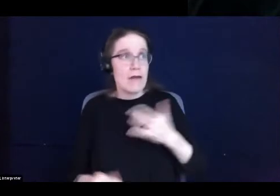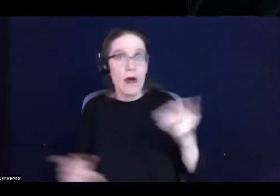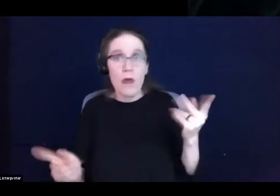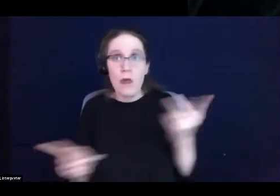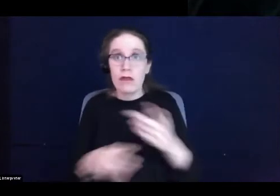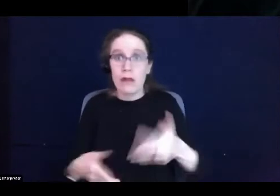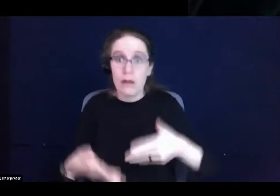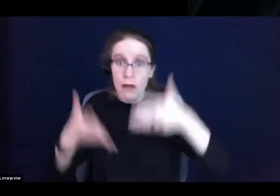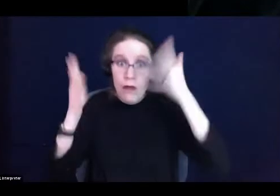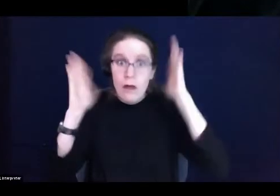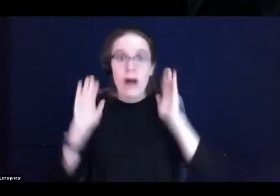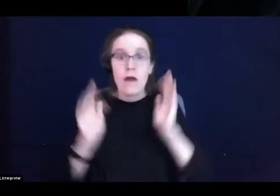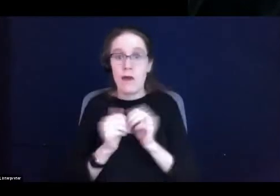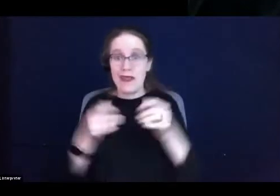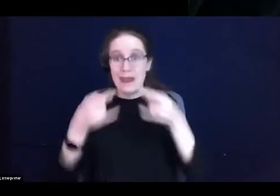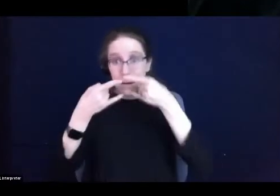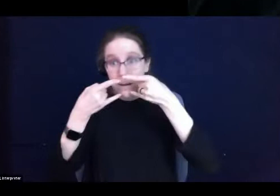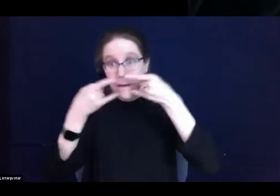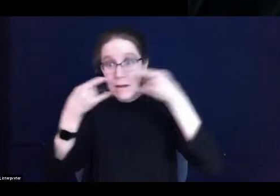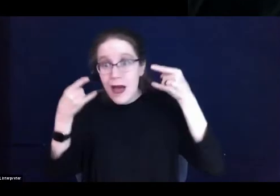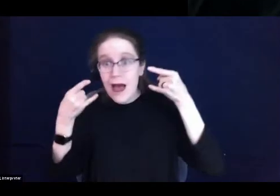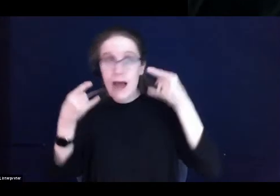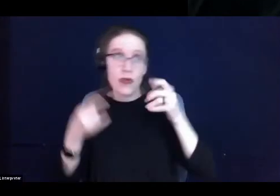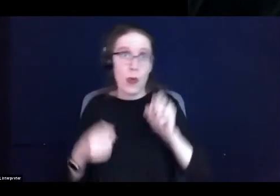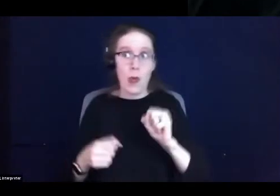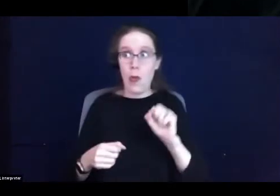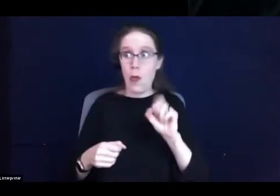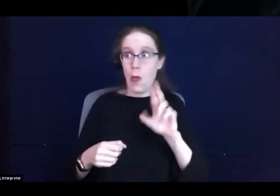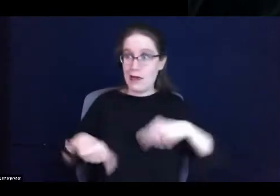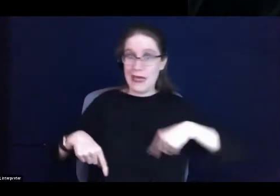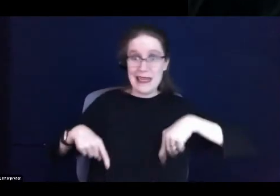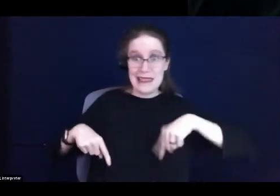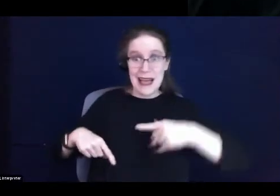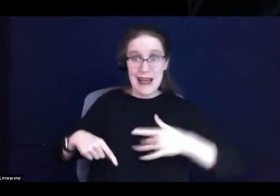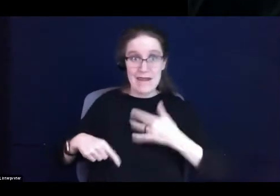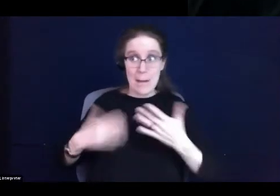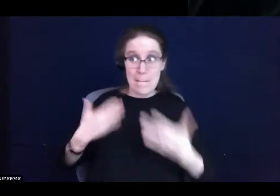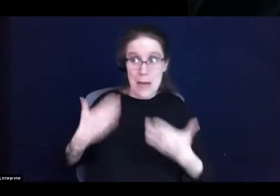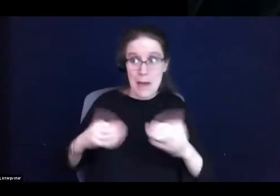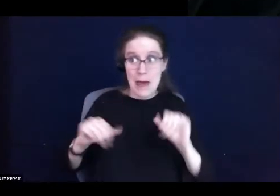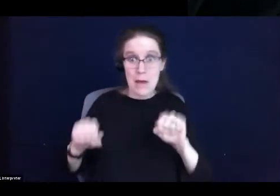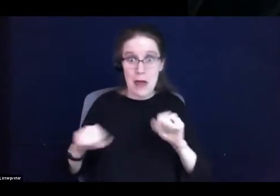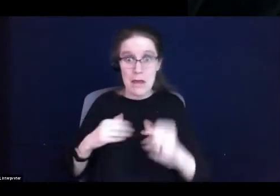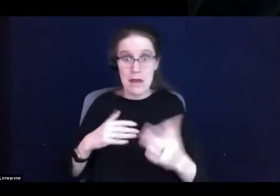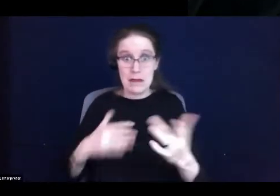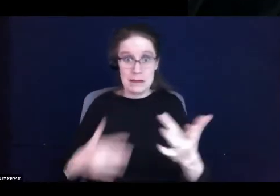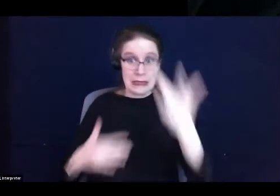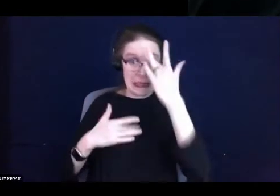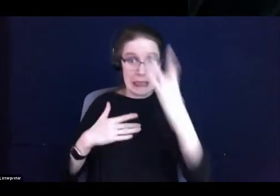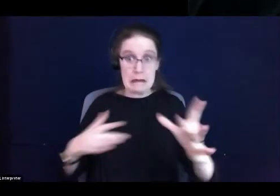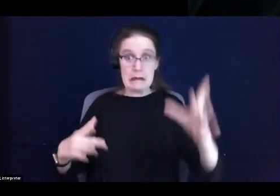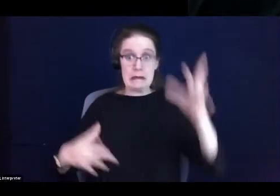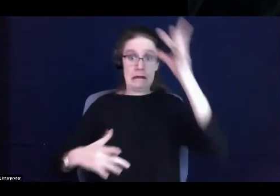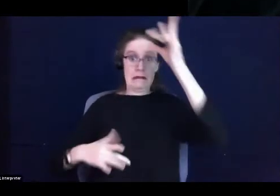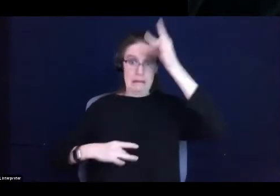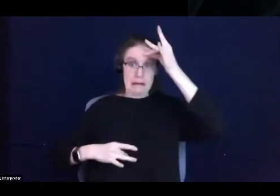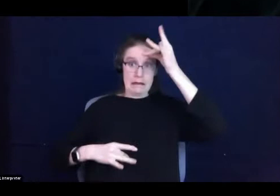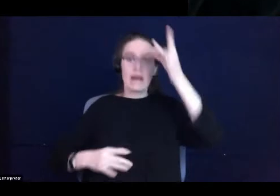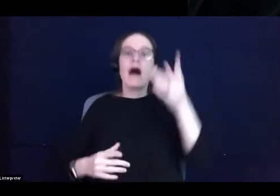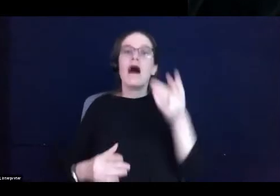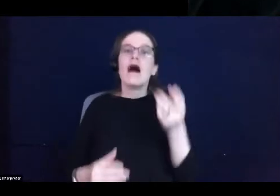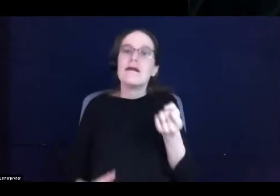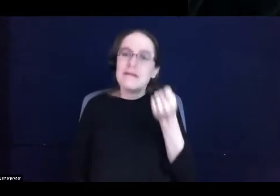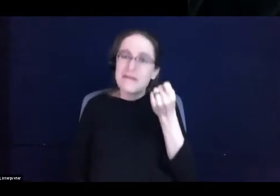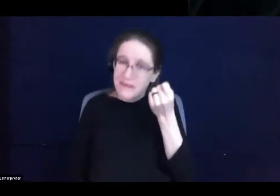also deal with the anxiety about getting sick, amongst other concerns. With that being said, we need to be able